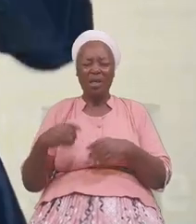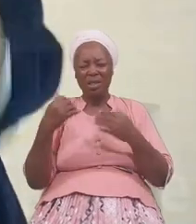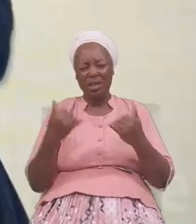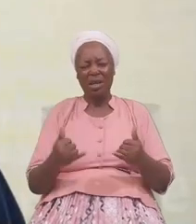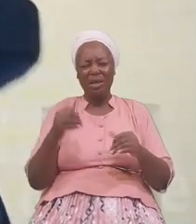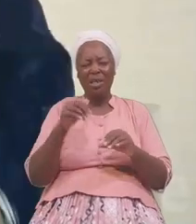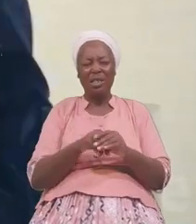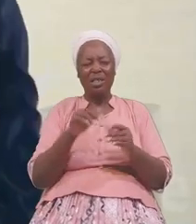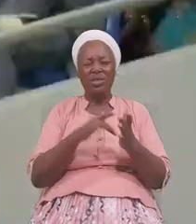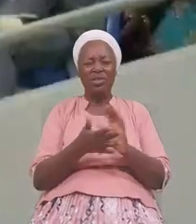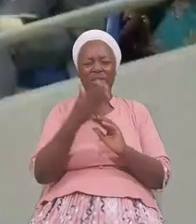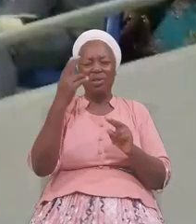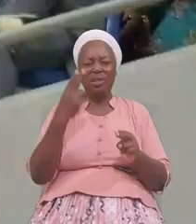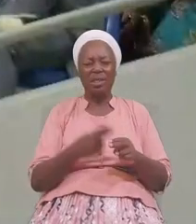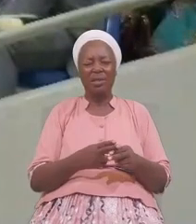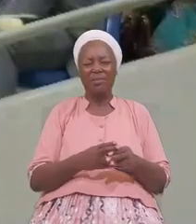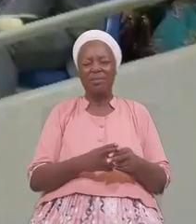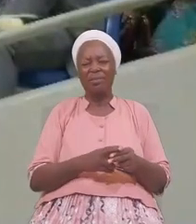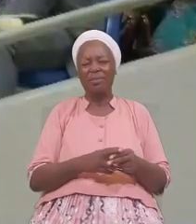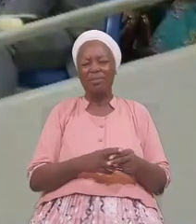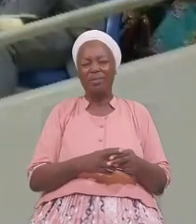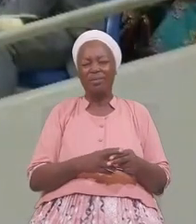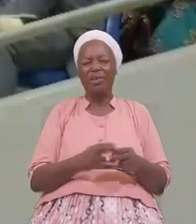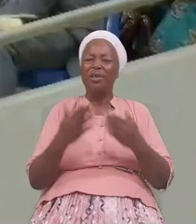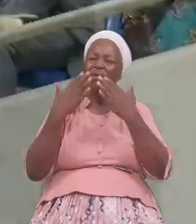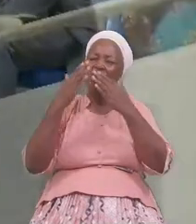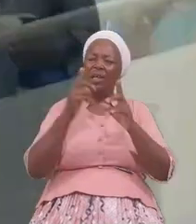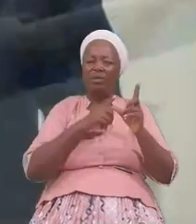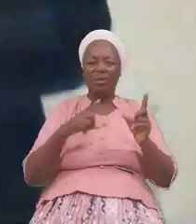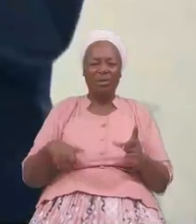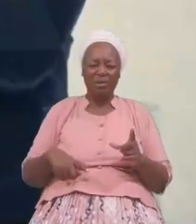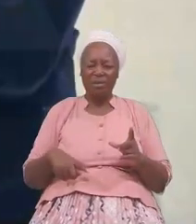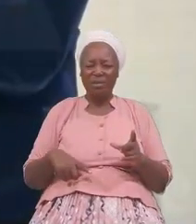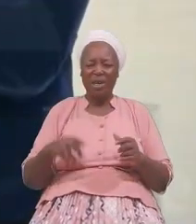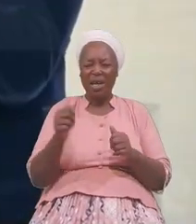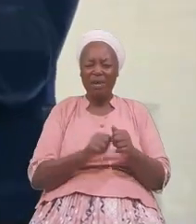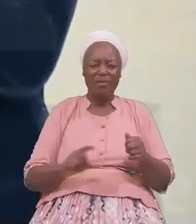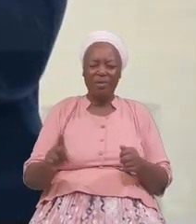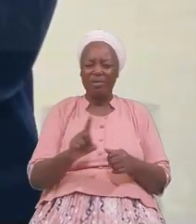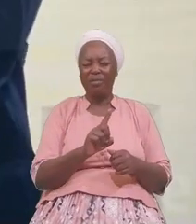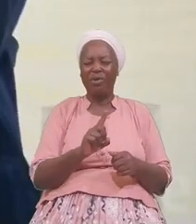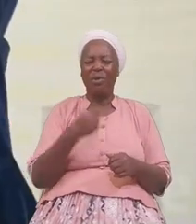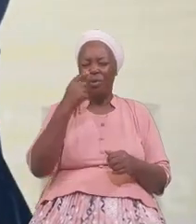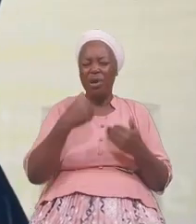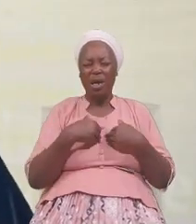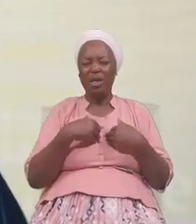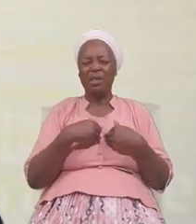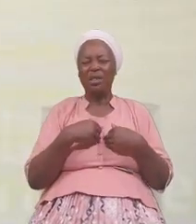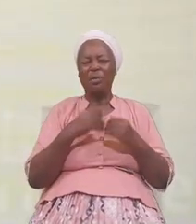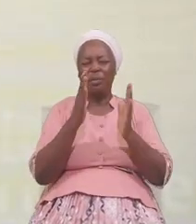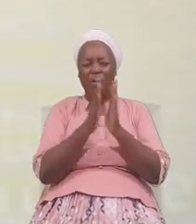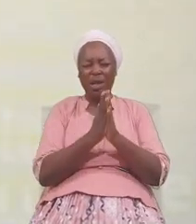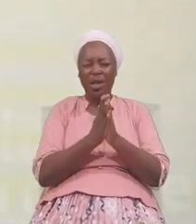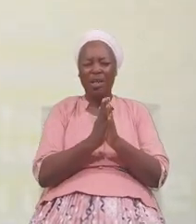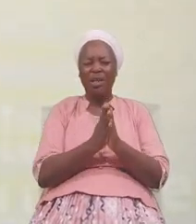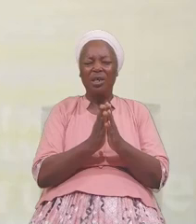in Jesus' name. Thank you, Lord. Everyone who has called on the name